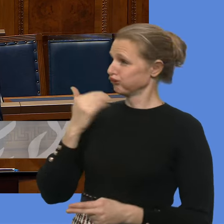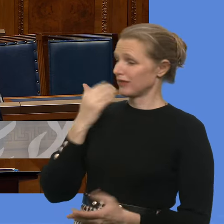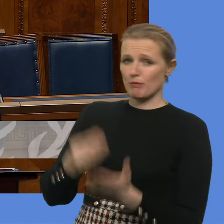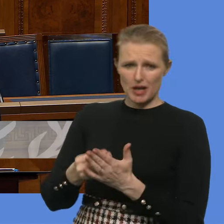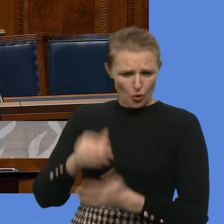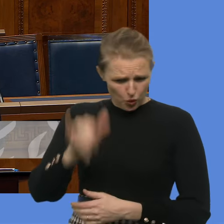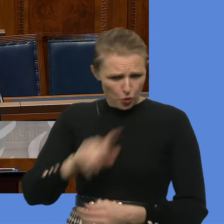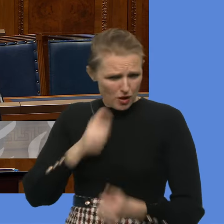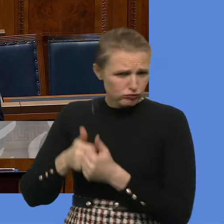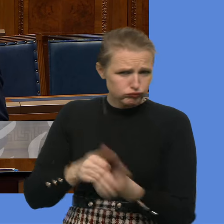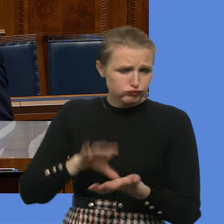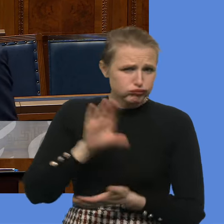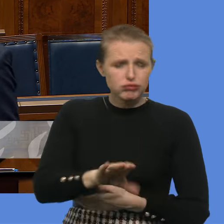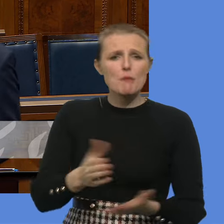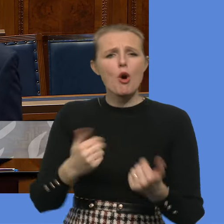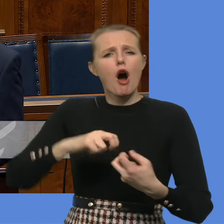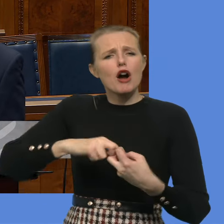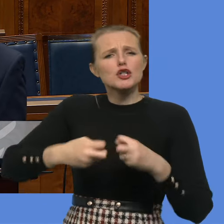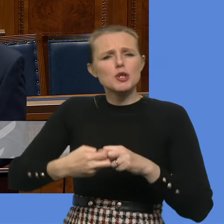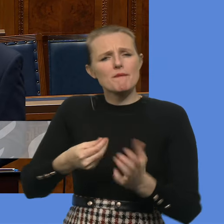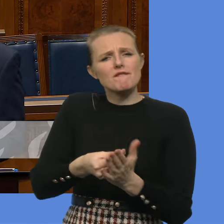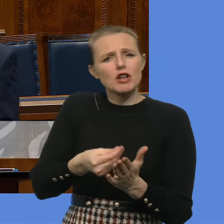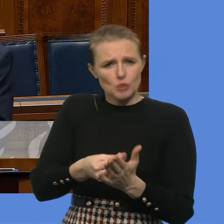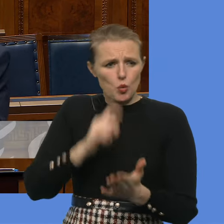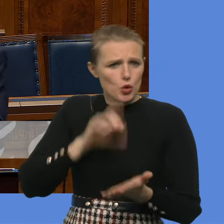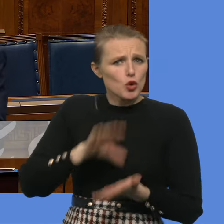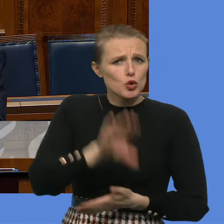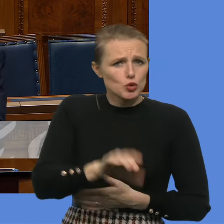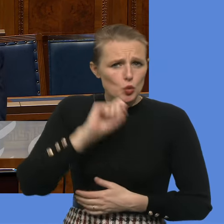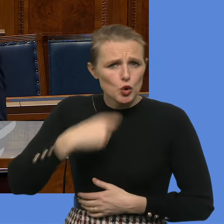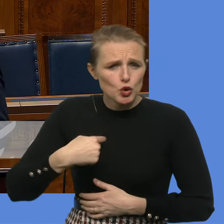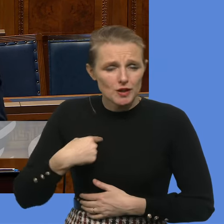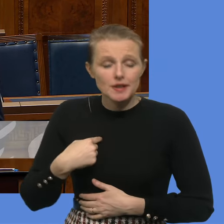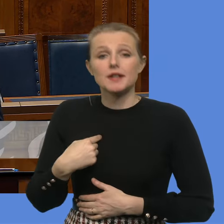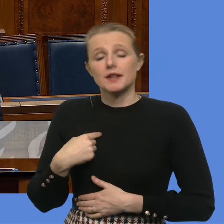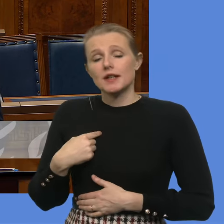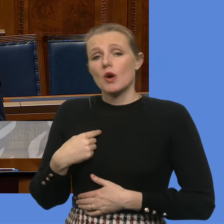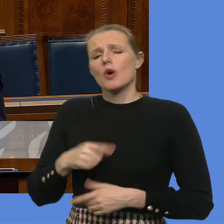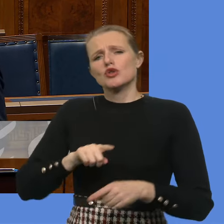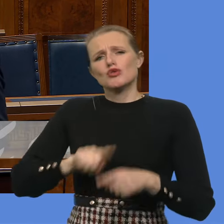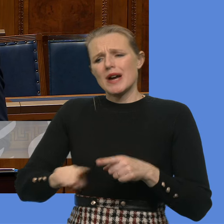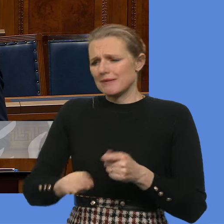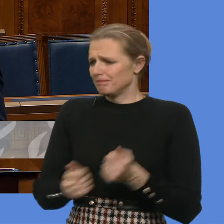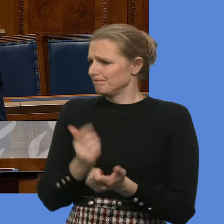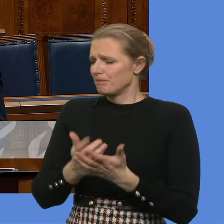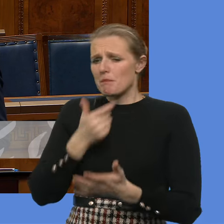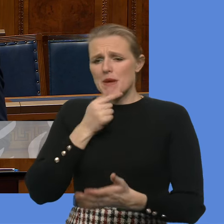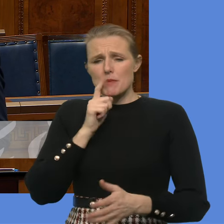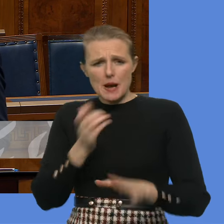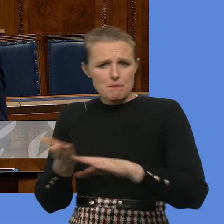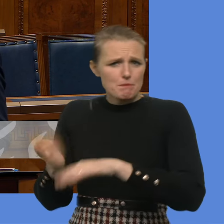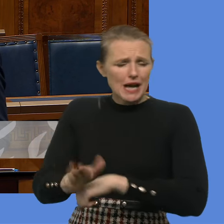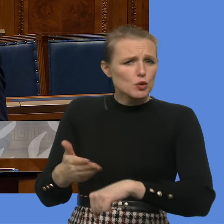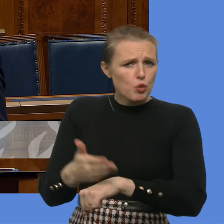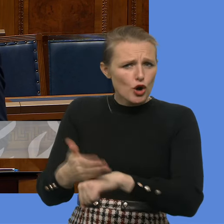certainly put more money into hardship funds to ensure people do that. Getting people opportunities to get back into work, to get education